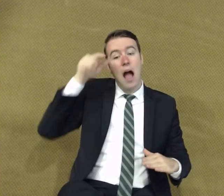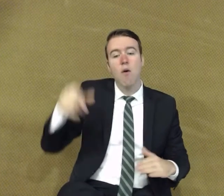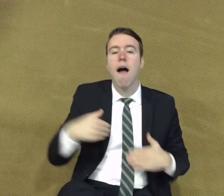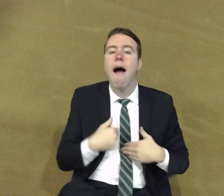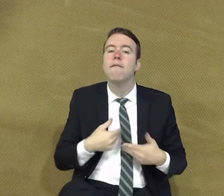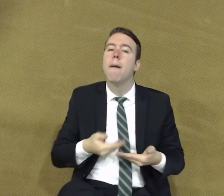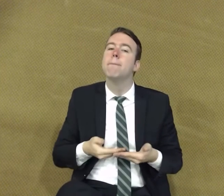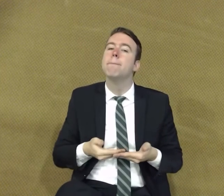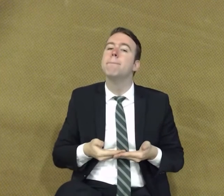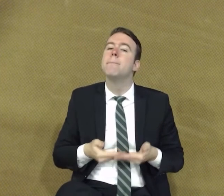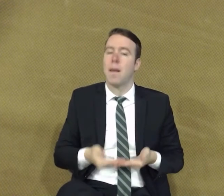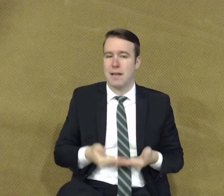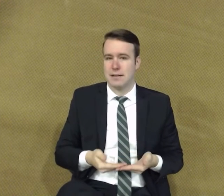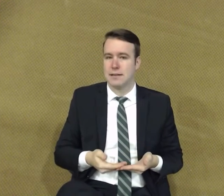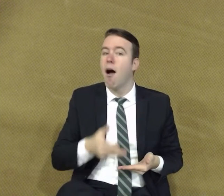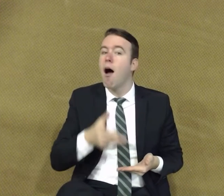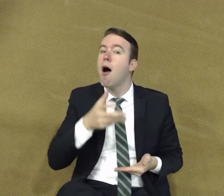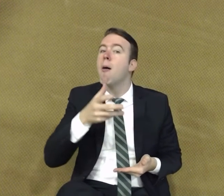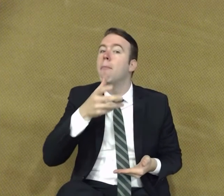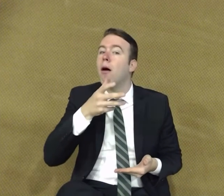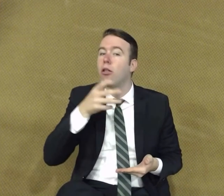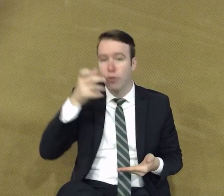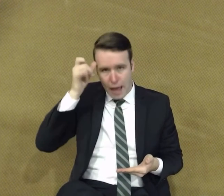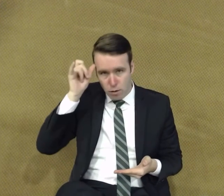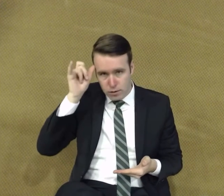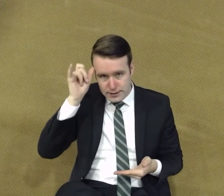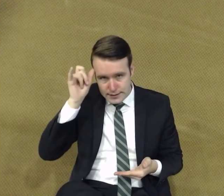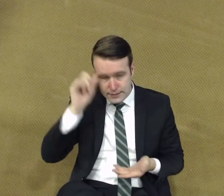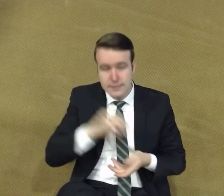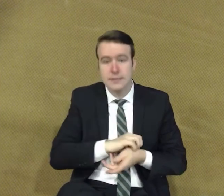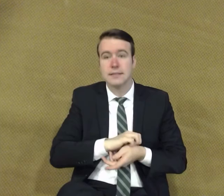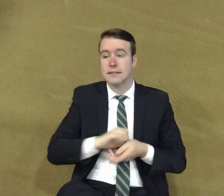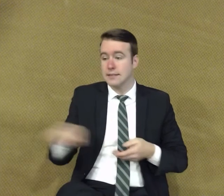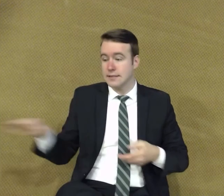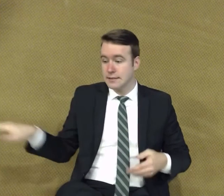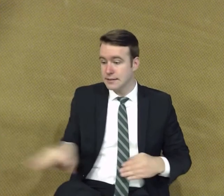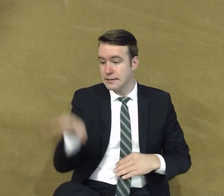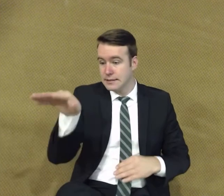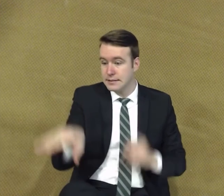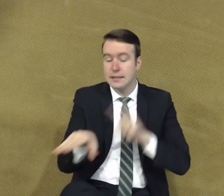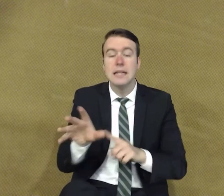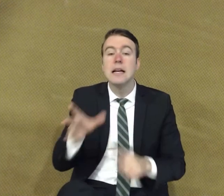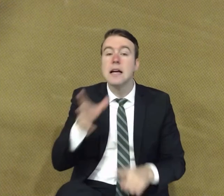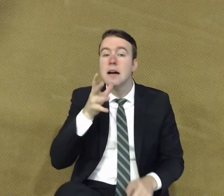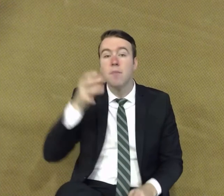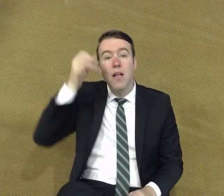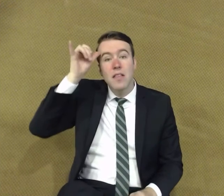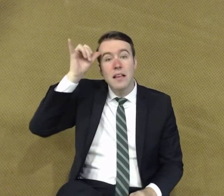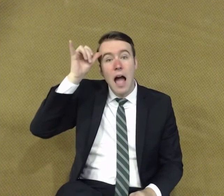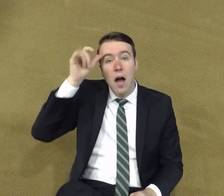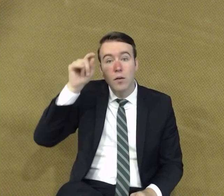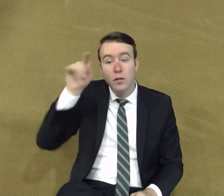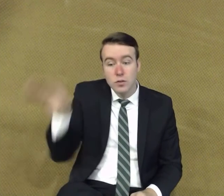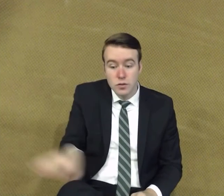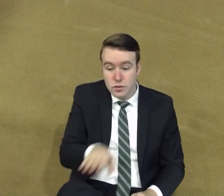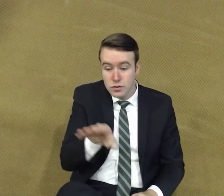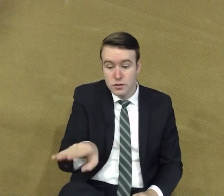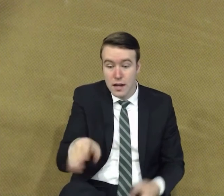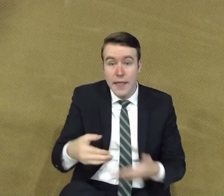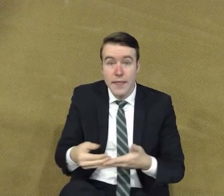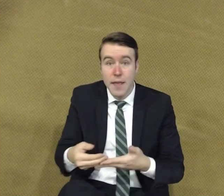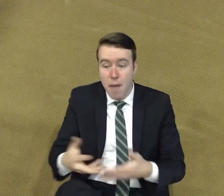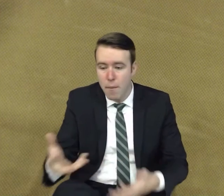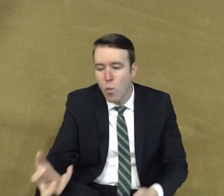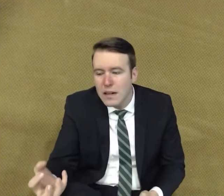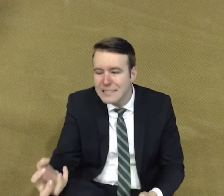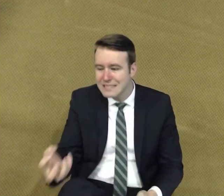have babies, mother cows, and we hook it to cows that have babies, and then we take the